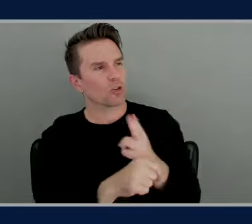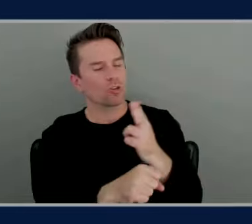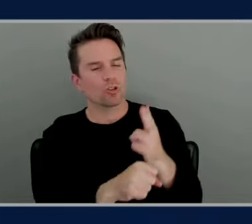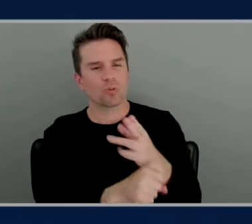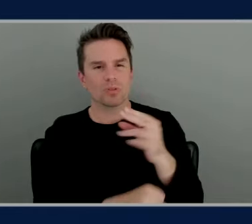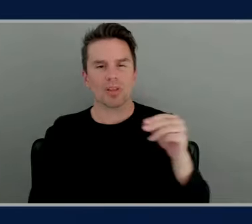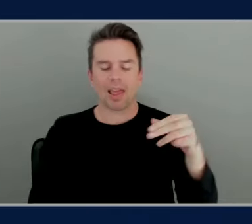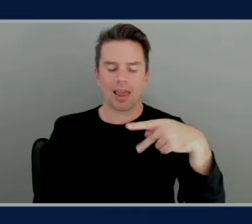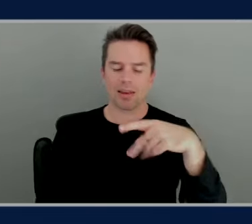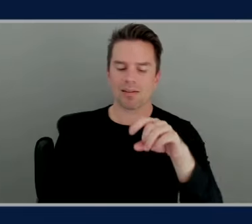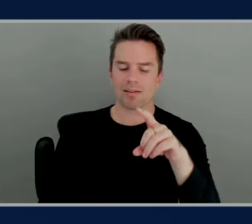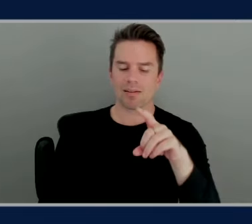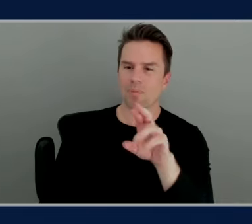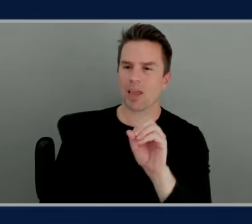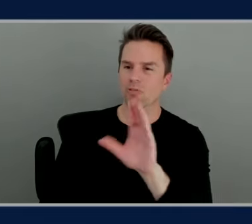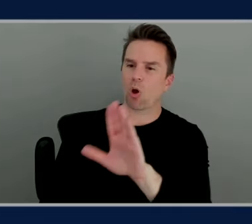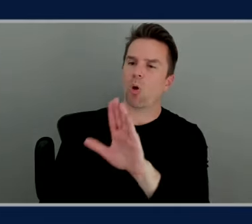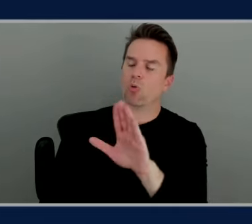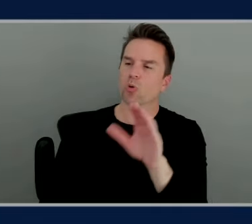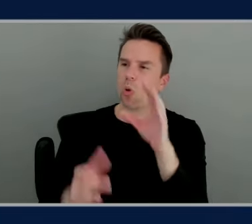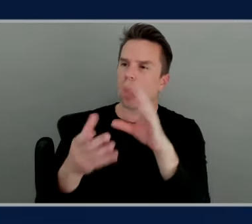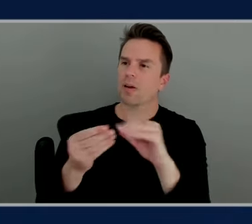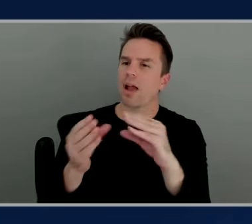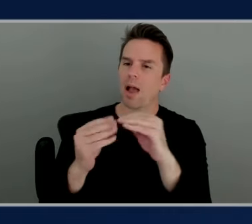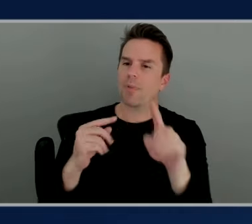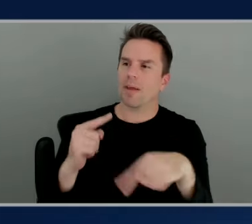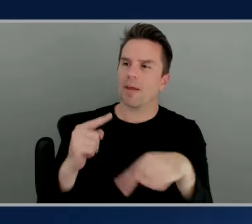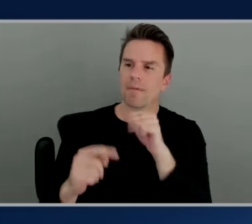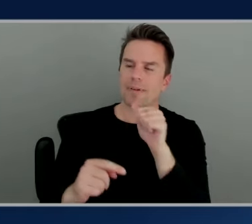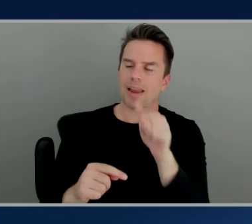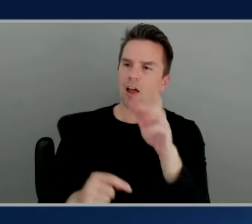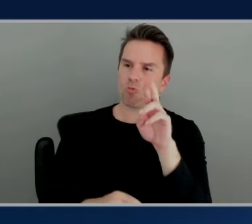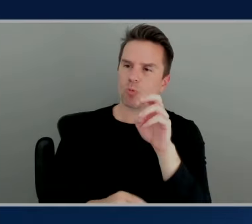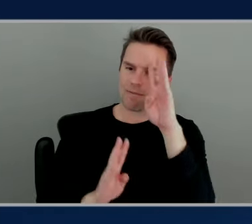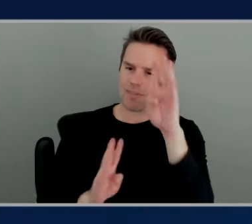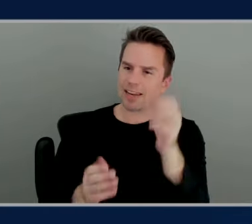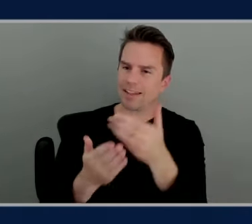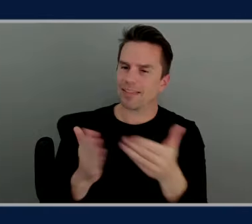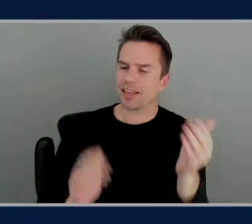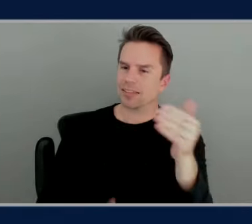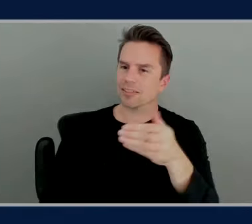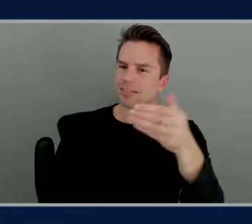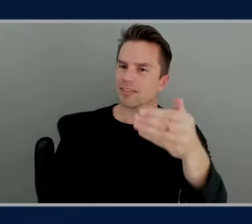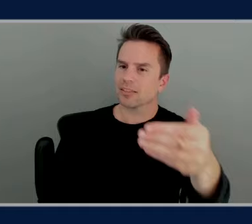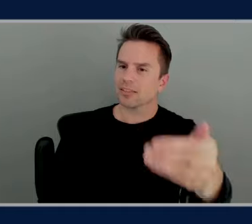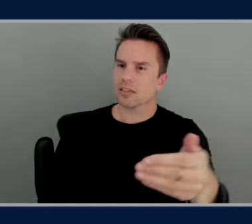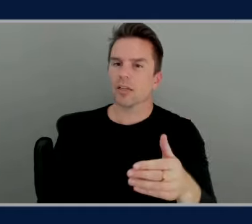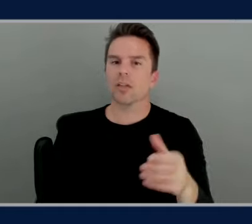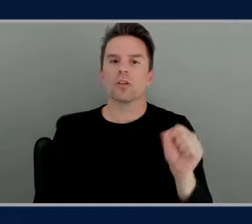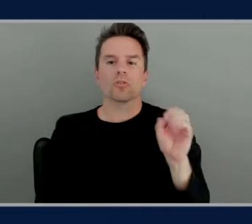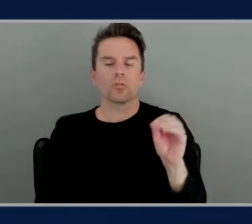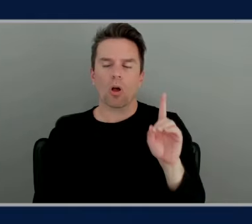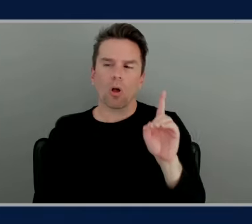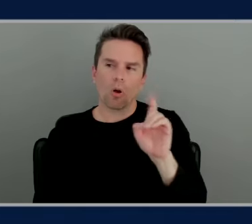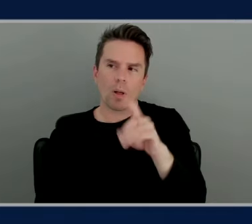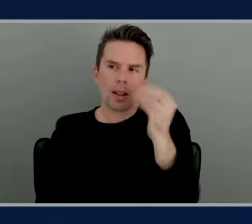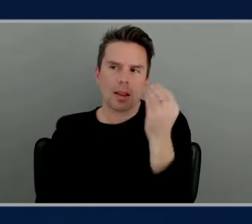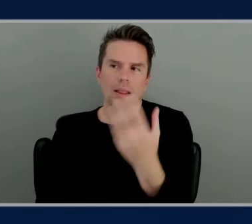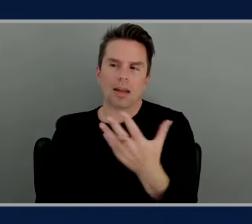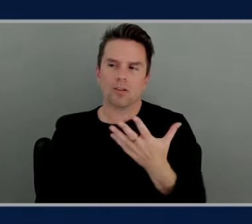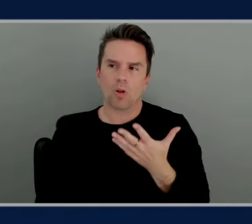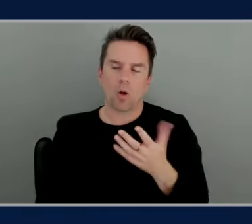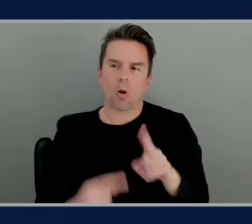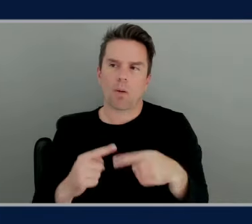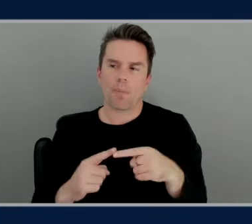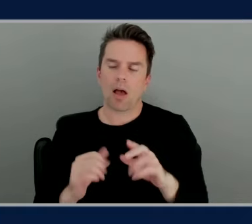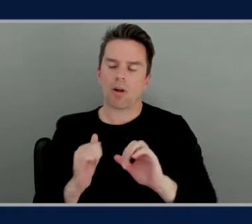know that you're using Amazon Q Developer. Tell us a little bit about how you're doing reuse with. Absolutely. Yeah. So